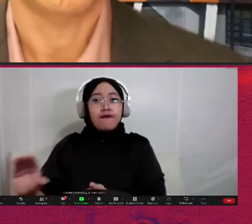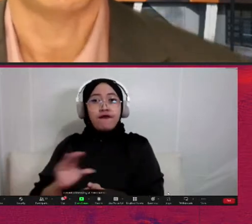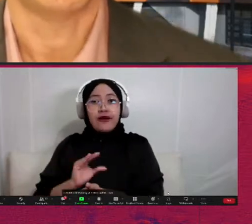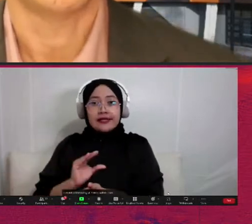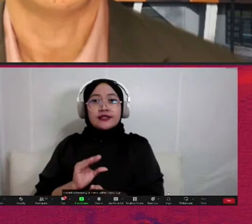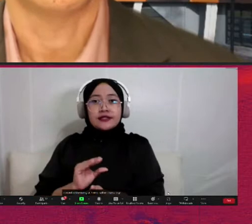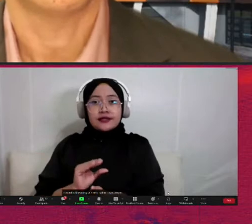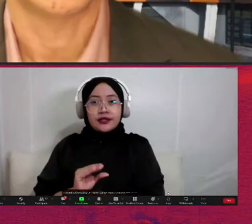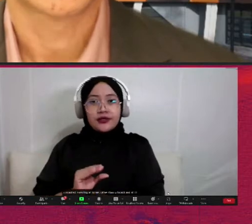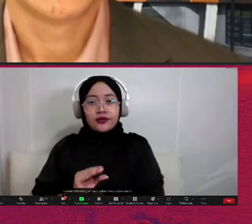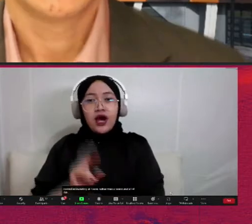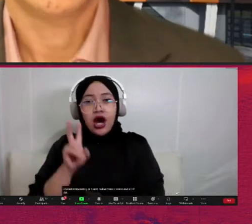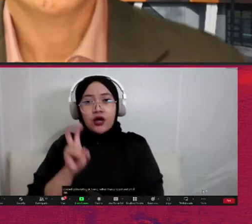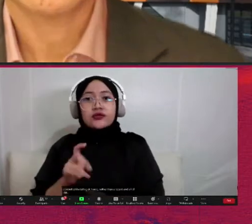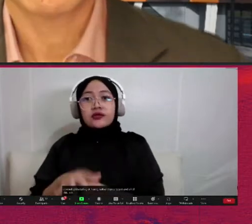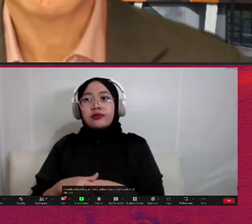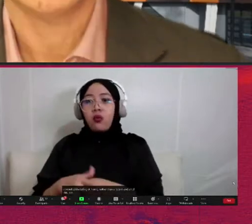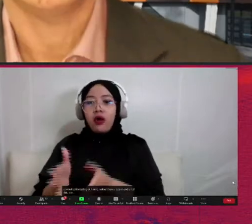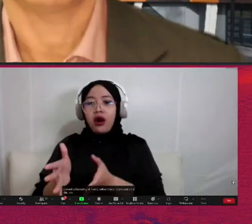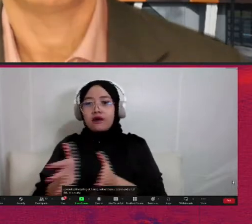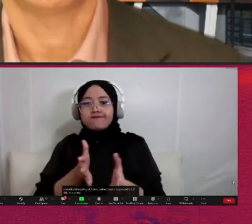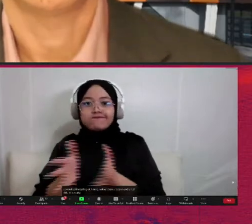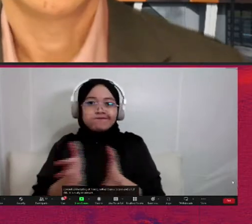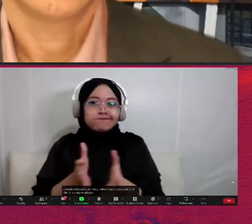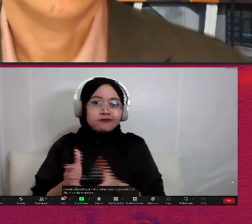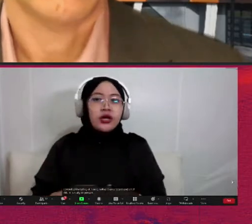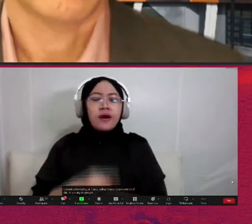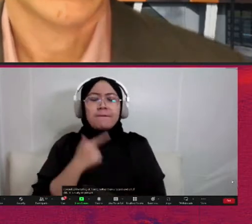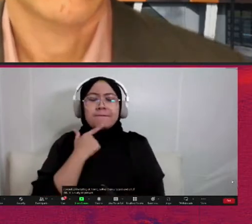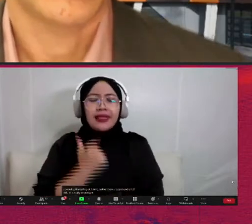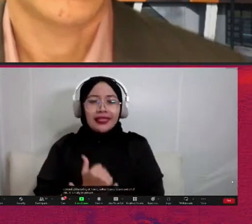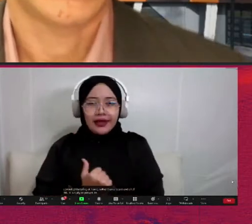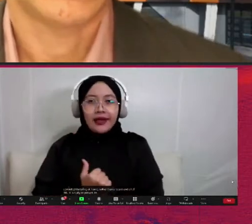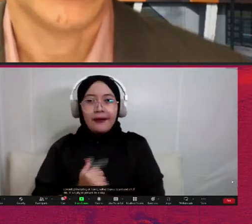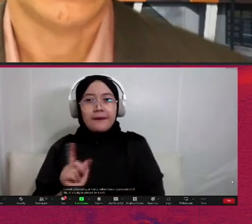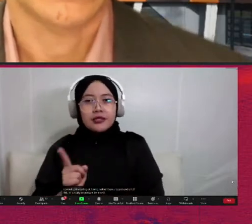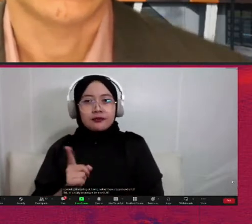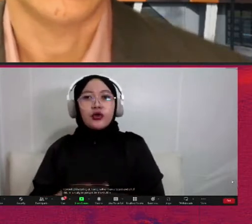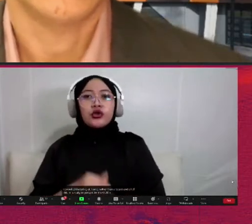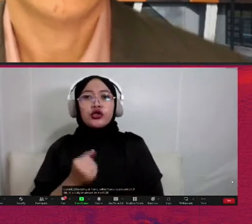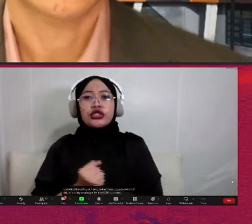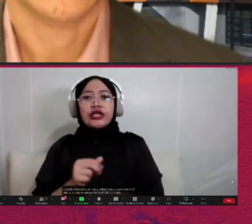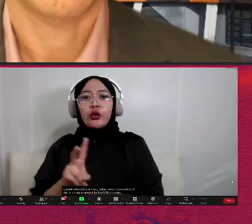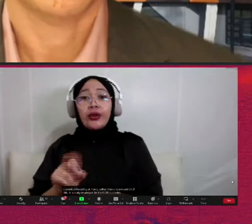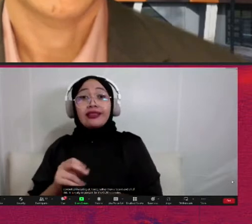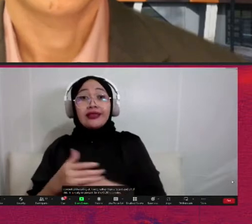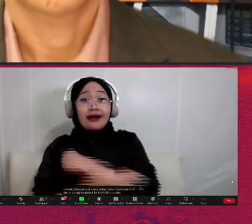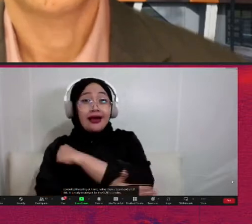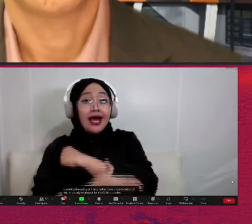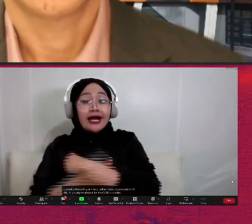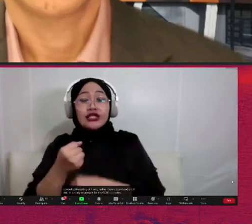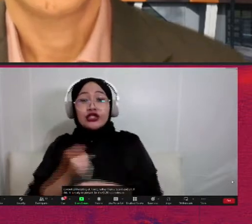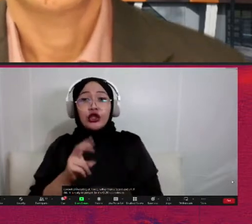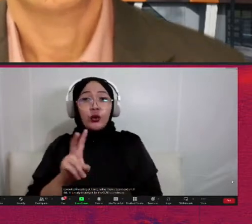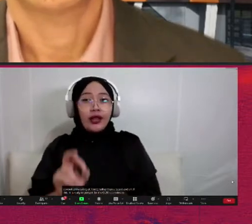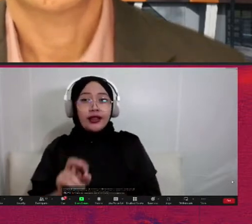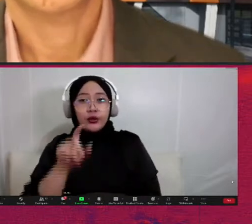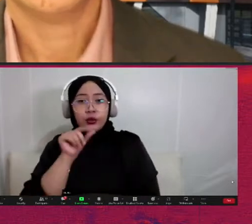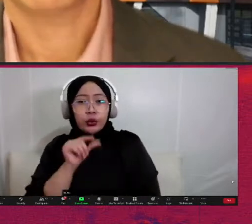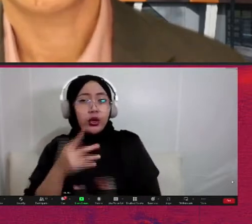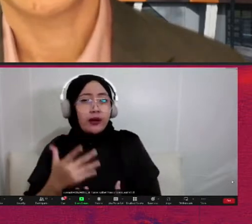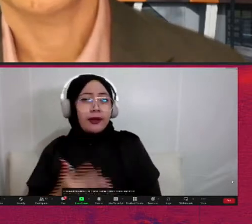rather than abroad and all of this, it is really important for the G20 countries